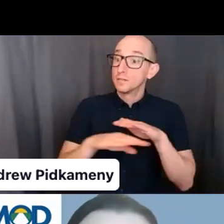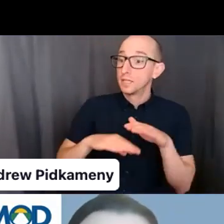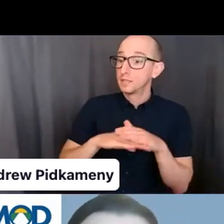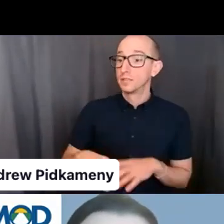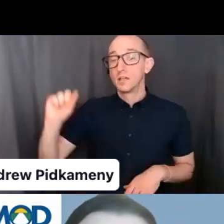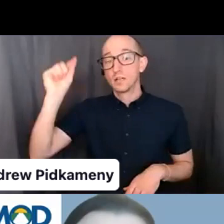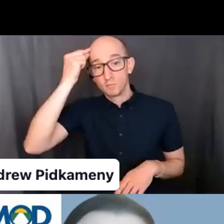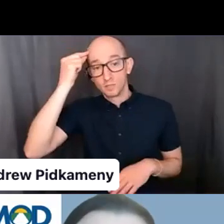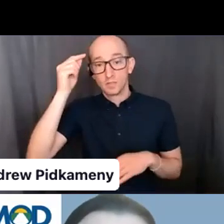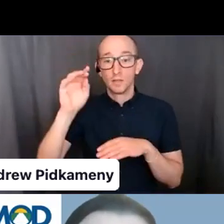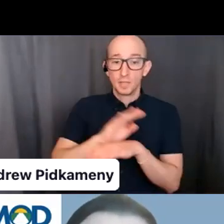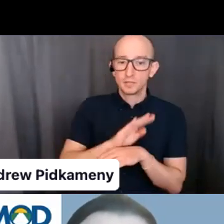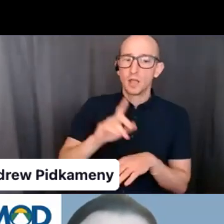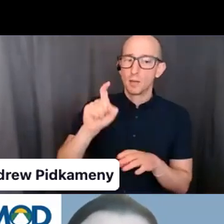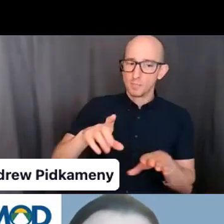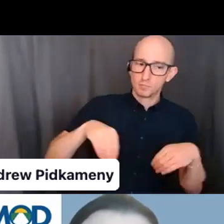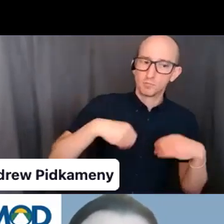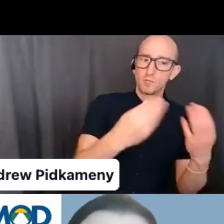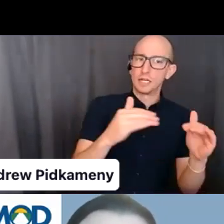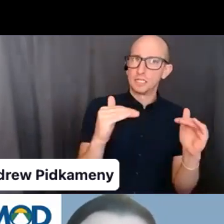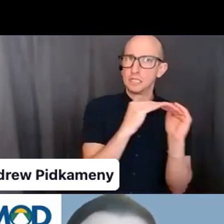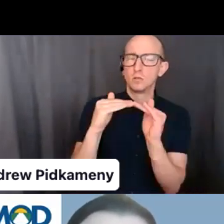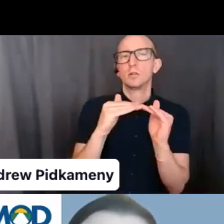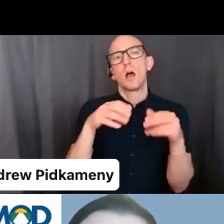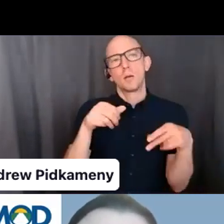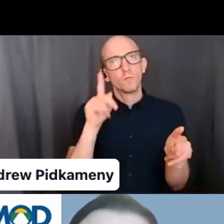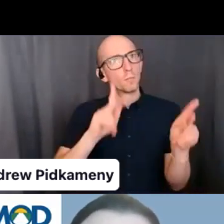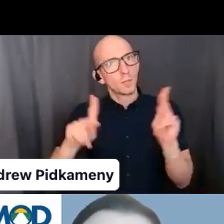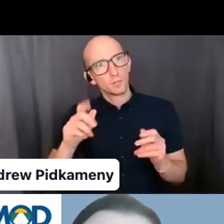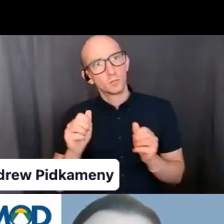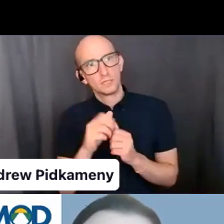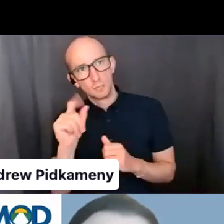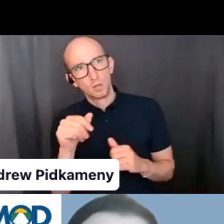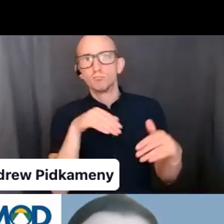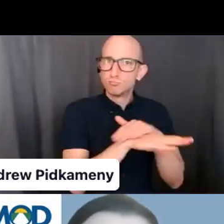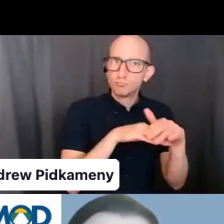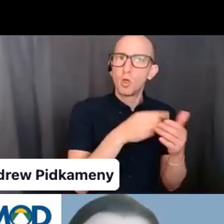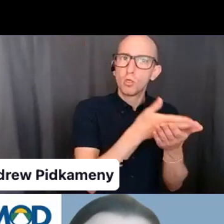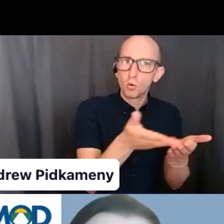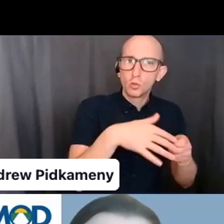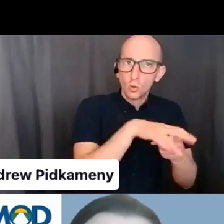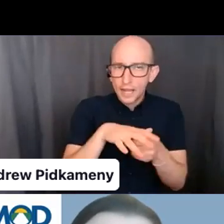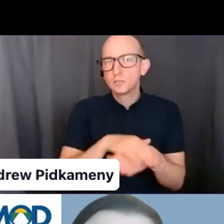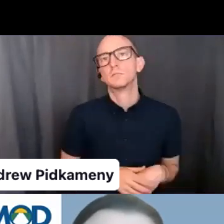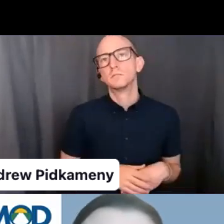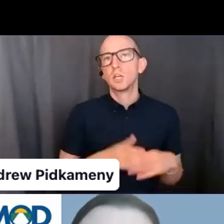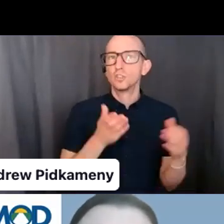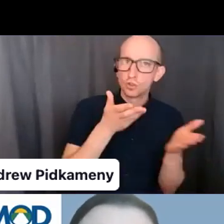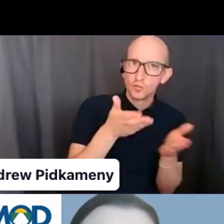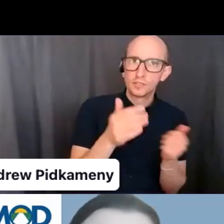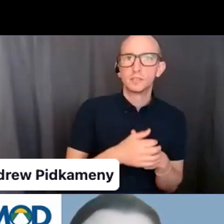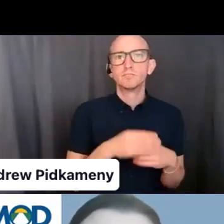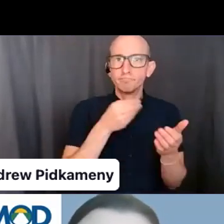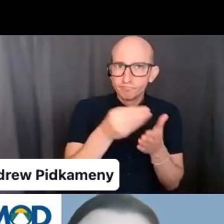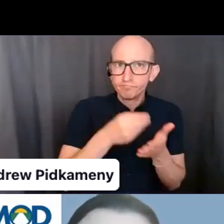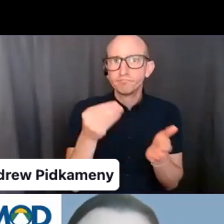provide people with disabilities an equal opportunity to access the locations, goods, and services that they offer to the public. It's generally